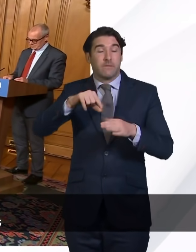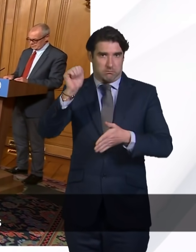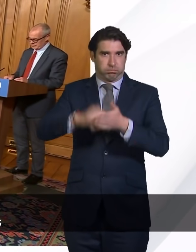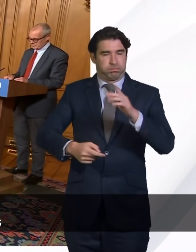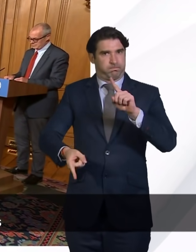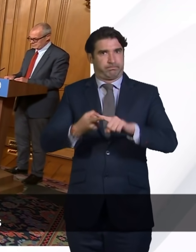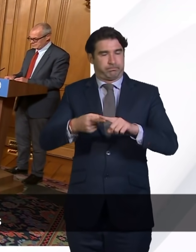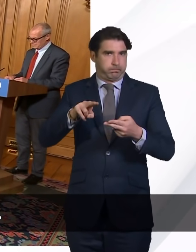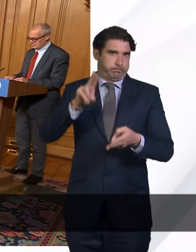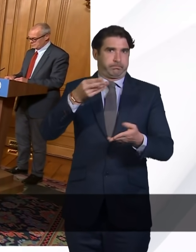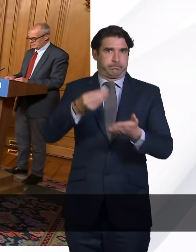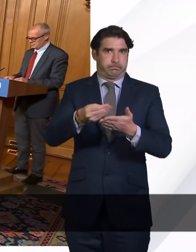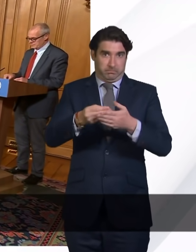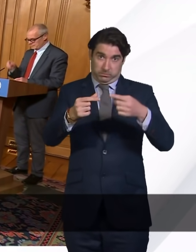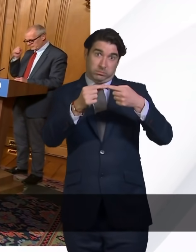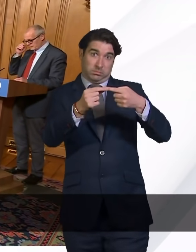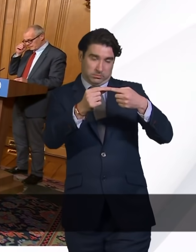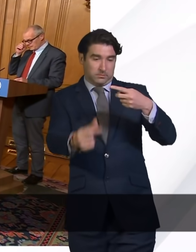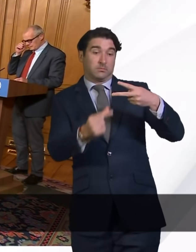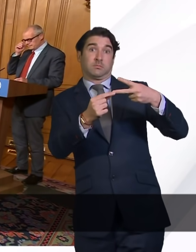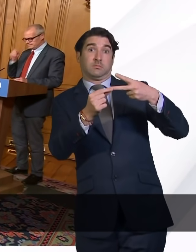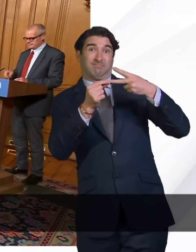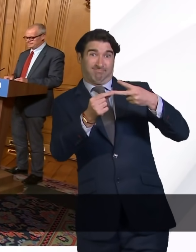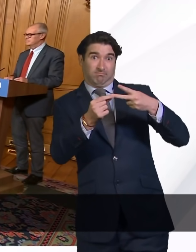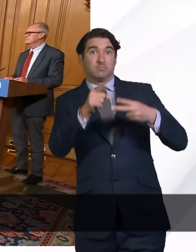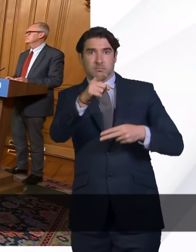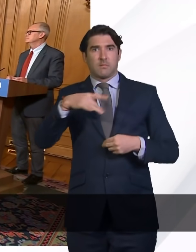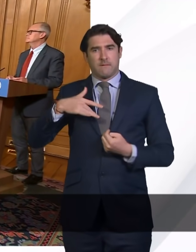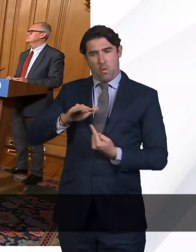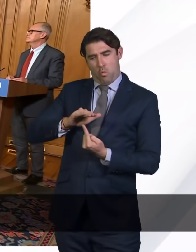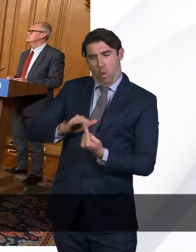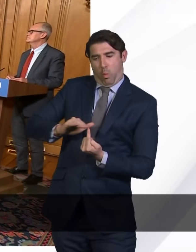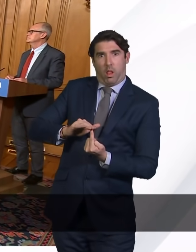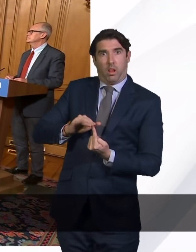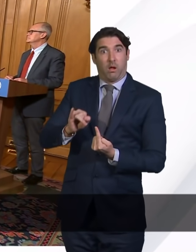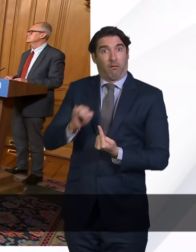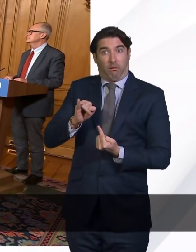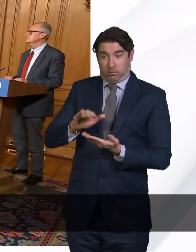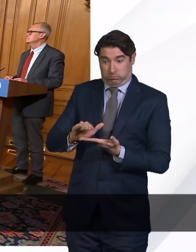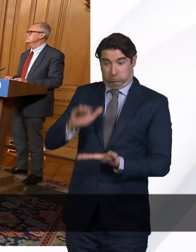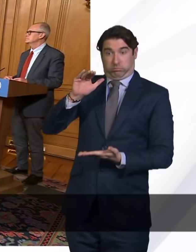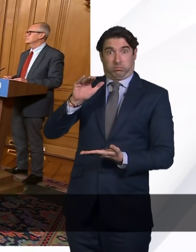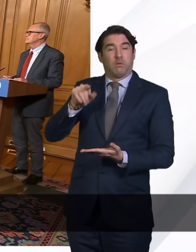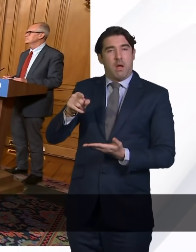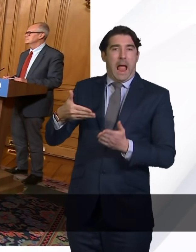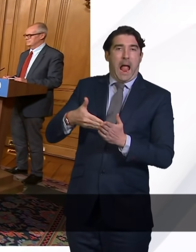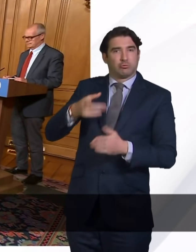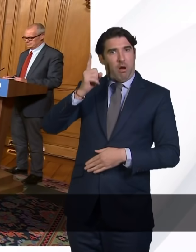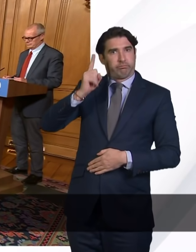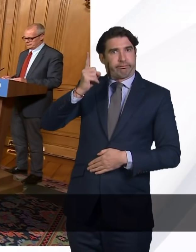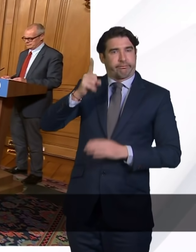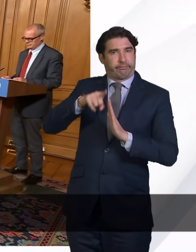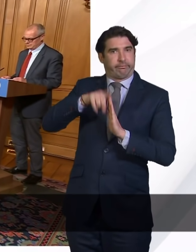lockdown measures as well. And what we hope is that if people obey